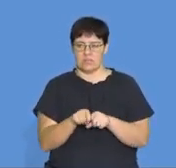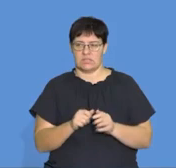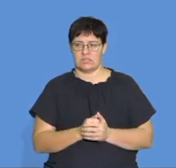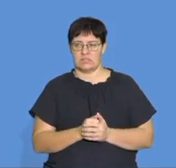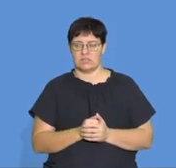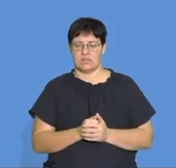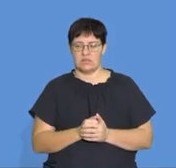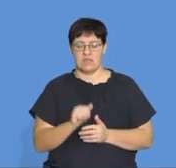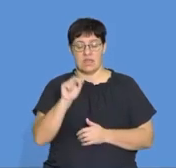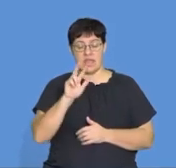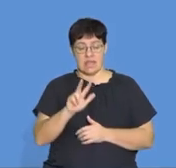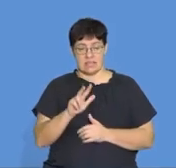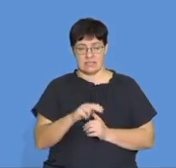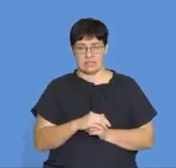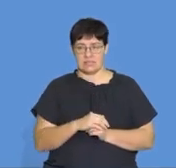equals to